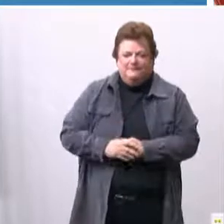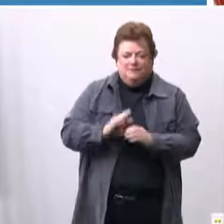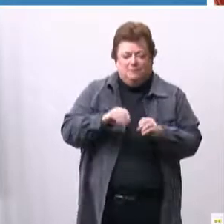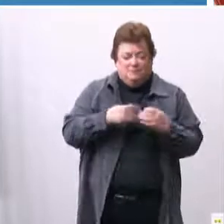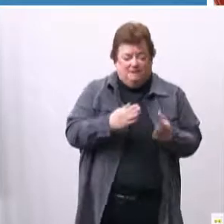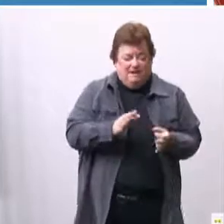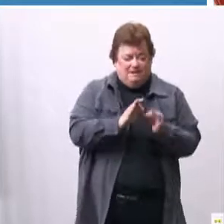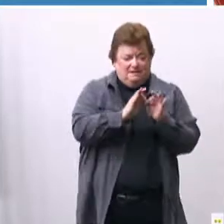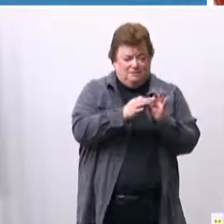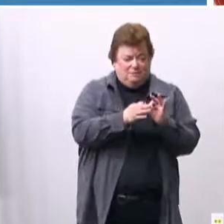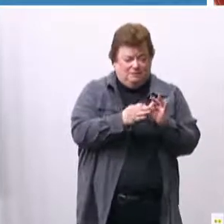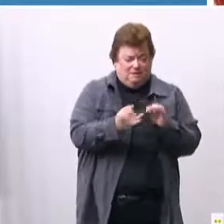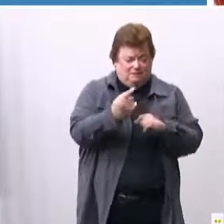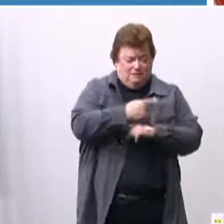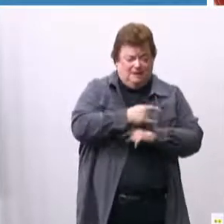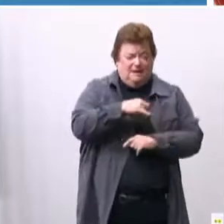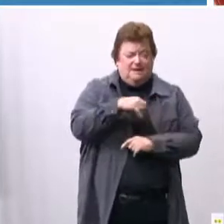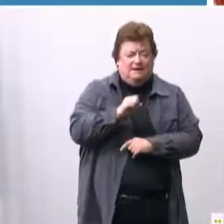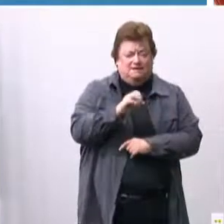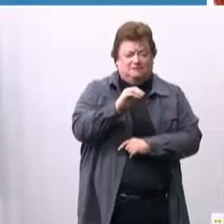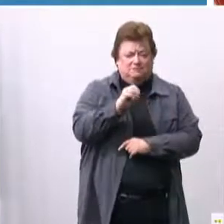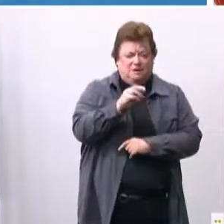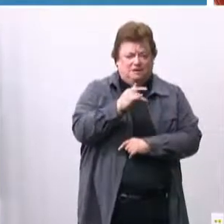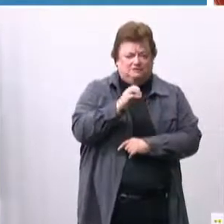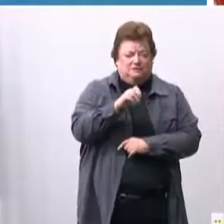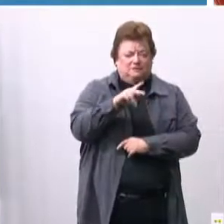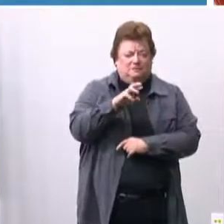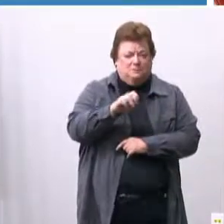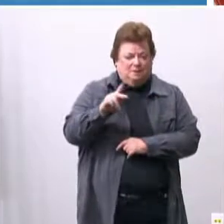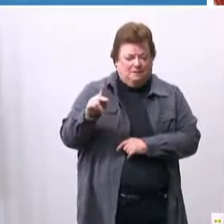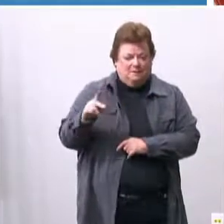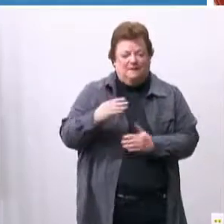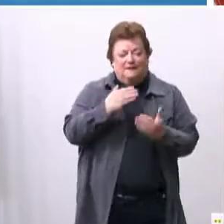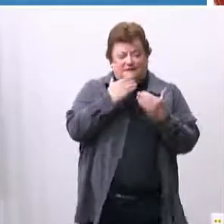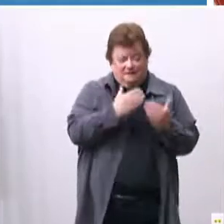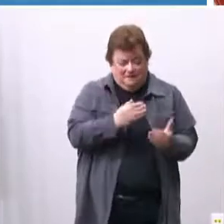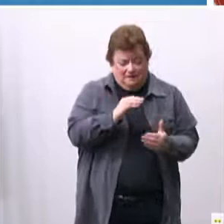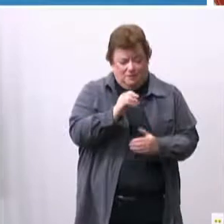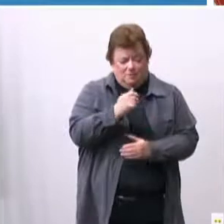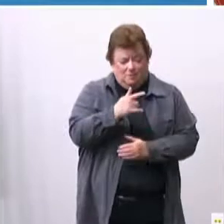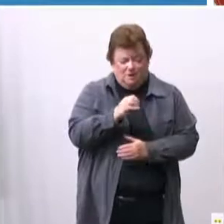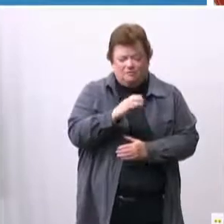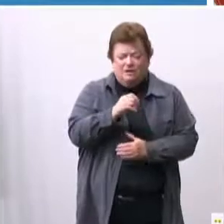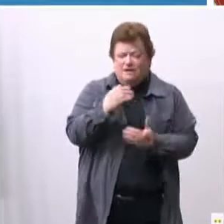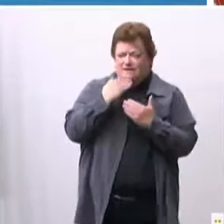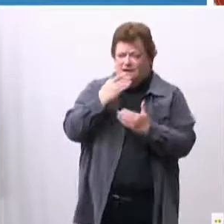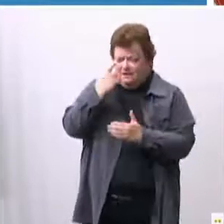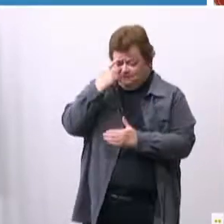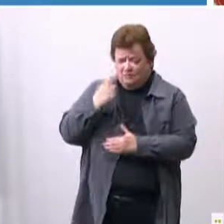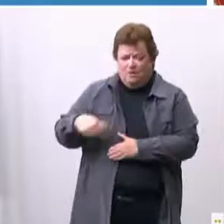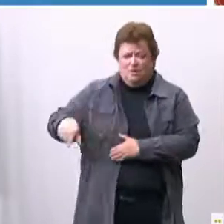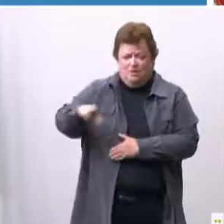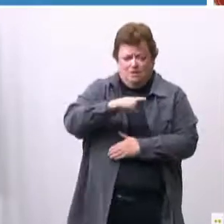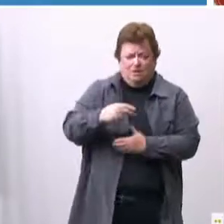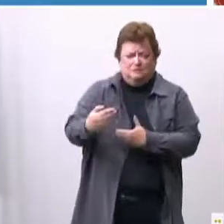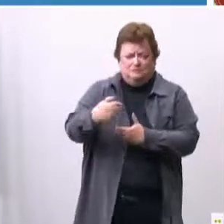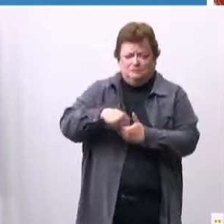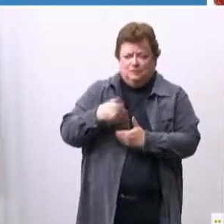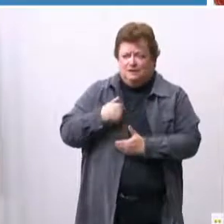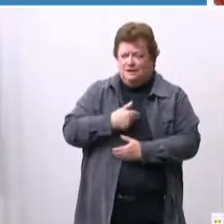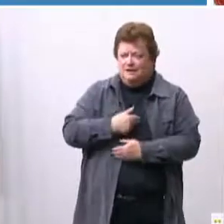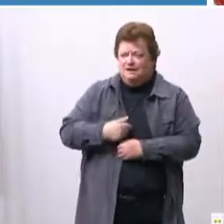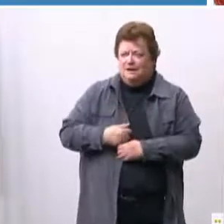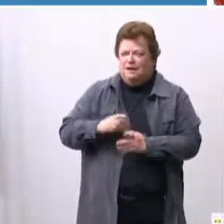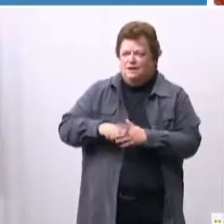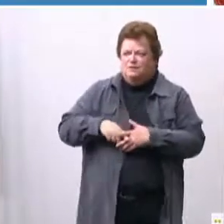Providing an interpretation for us today is Margie Propp. Thank you, Margie, and thanks to everyone for joining us. I'll